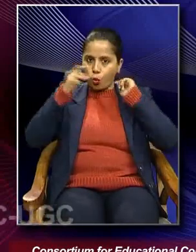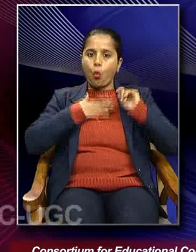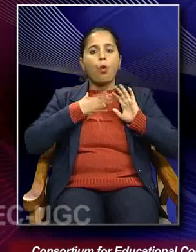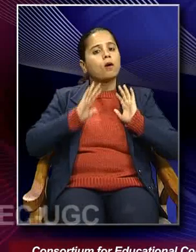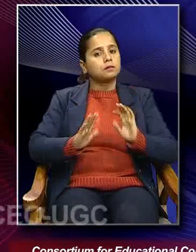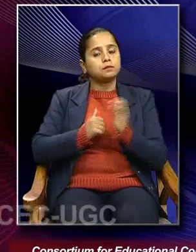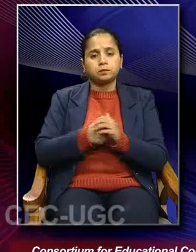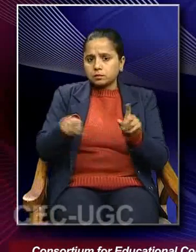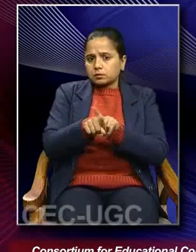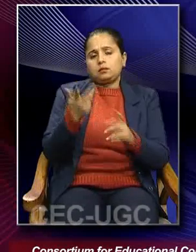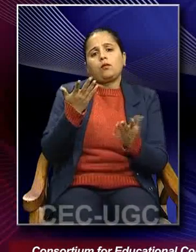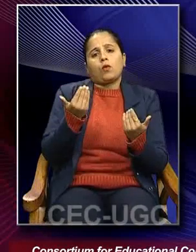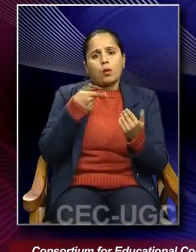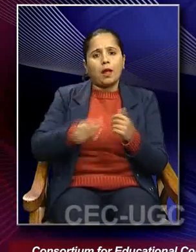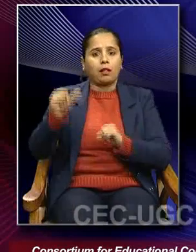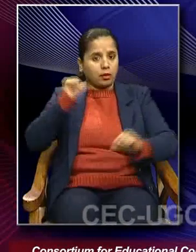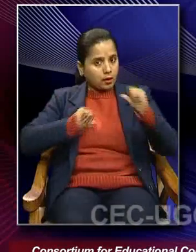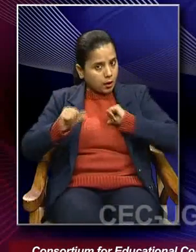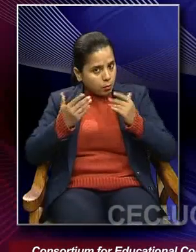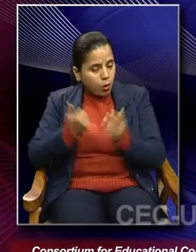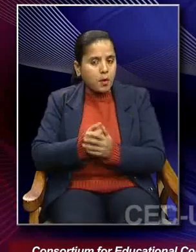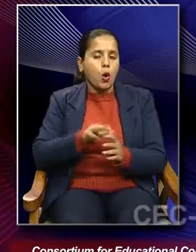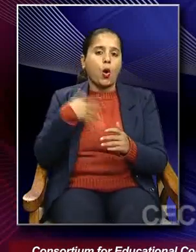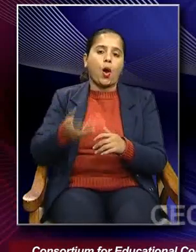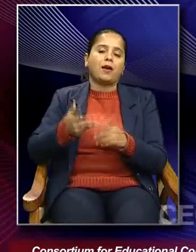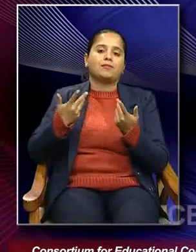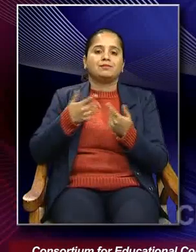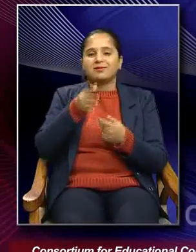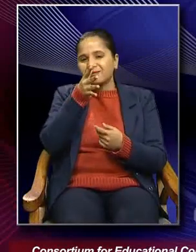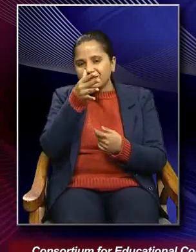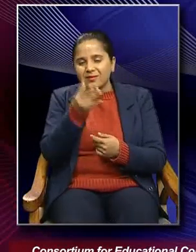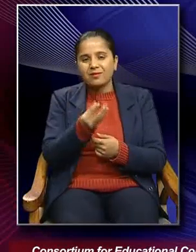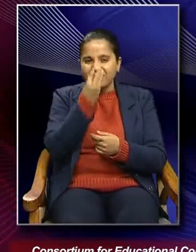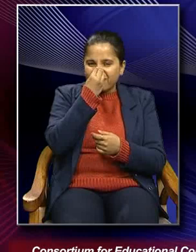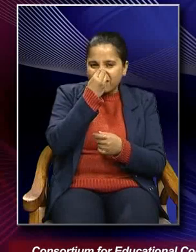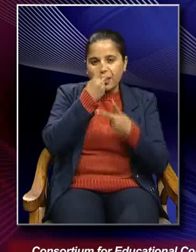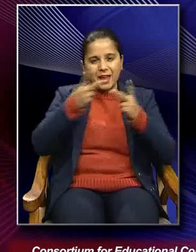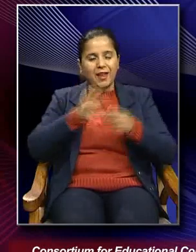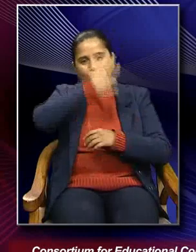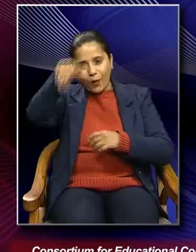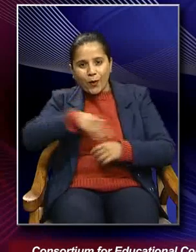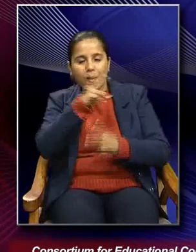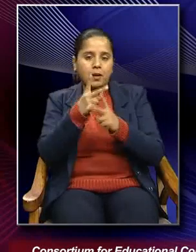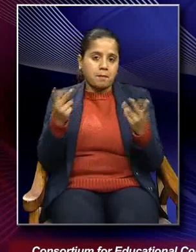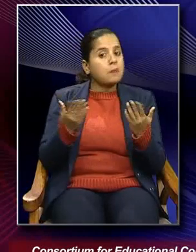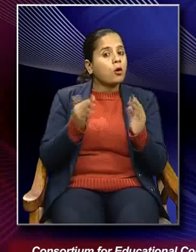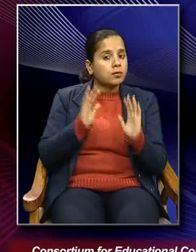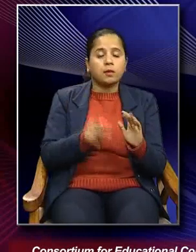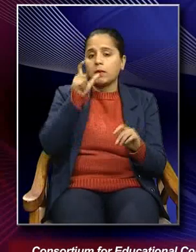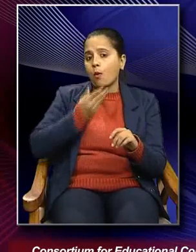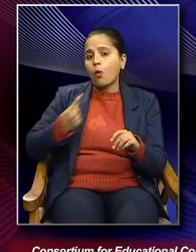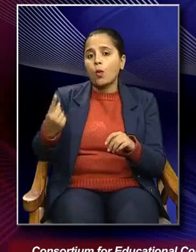So it can be like a theatre or a circus or a carnival, and each one of